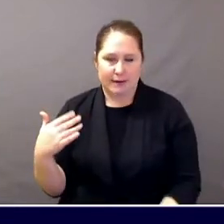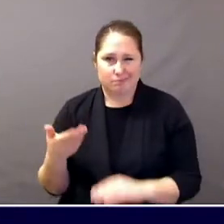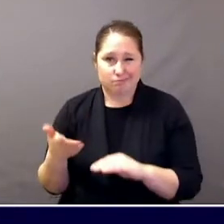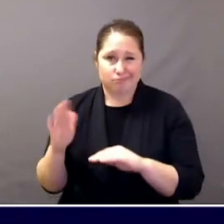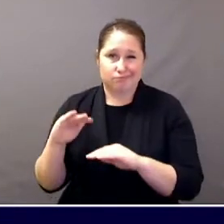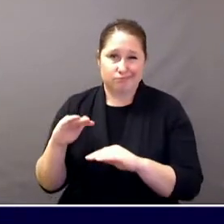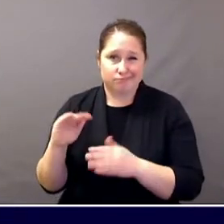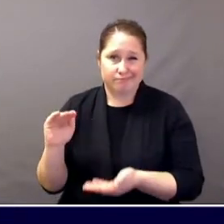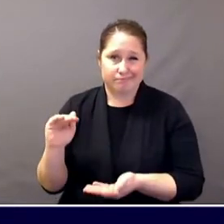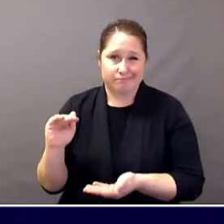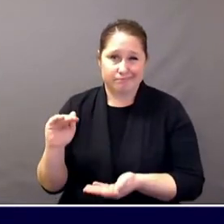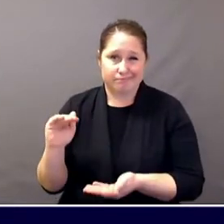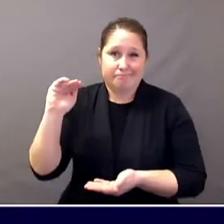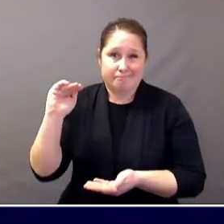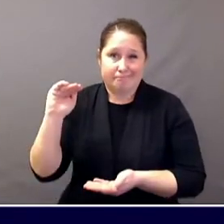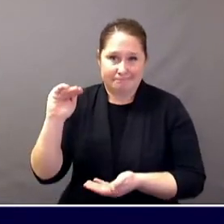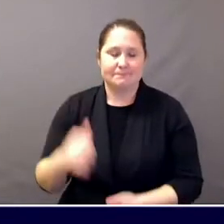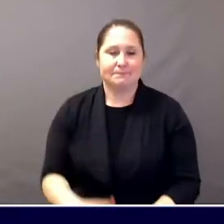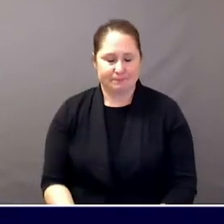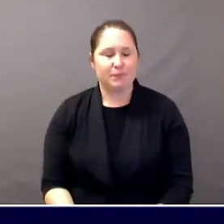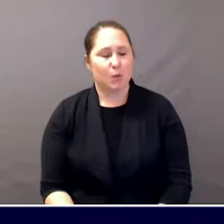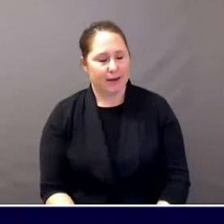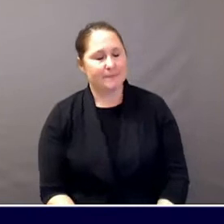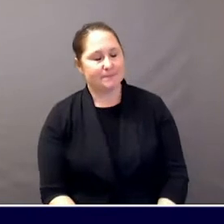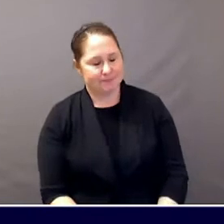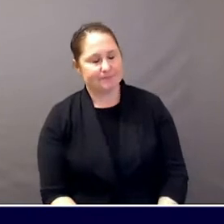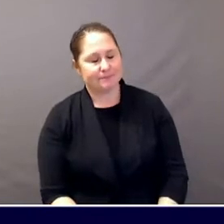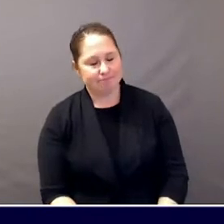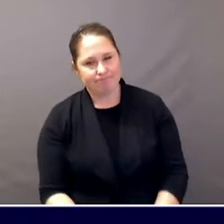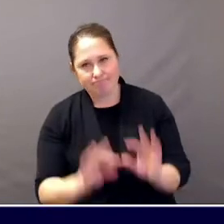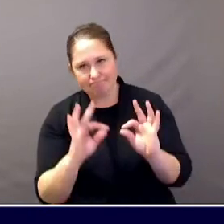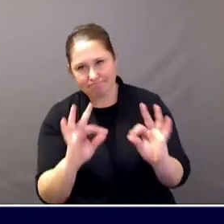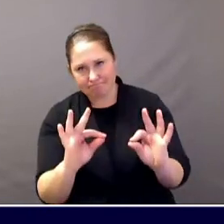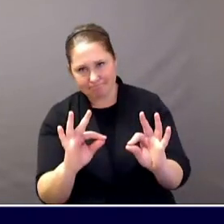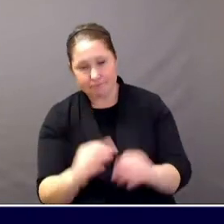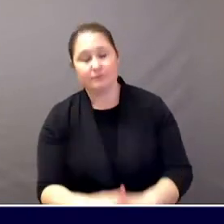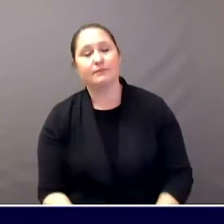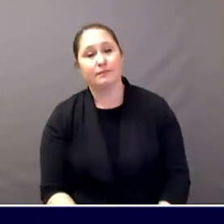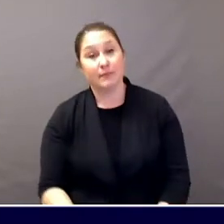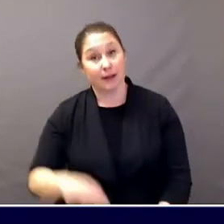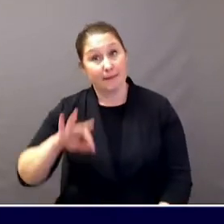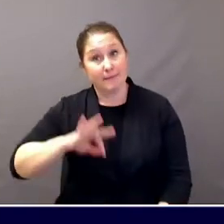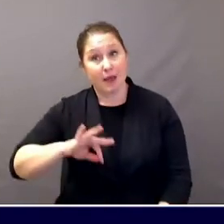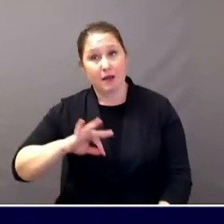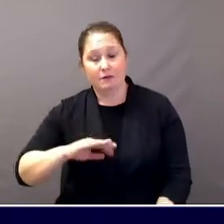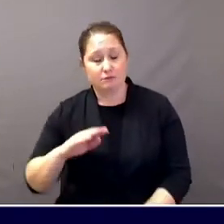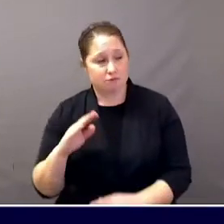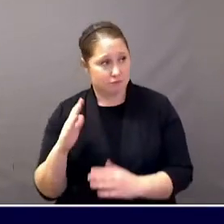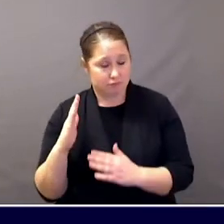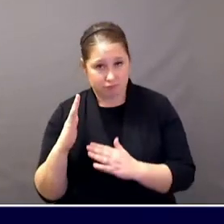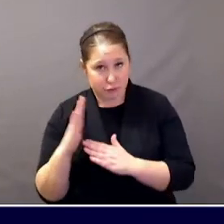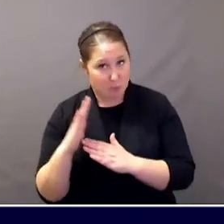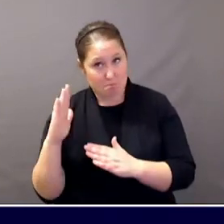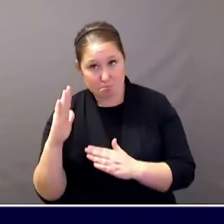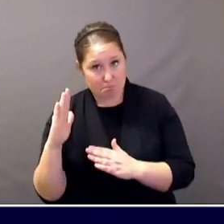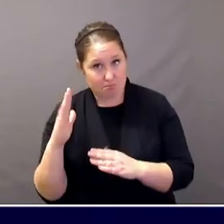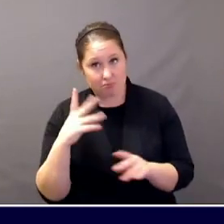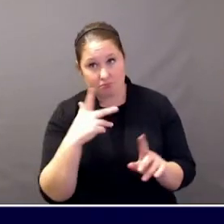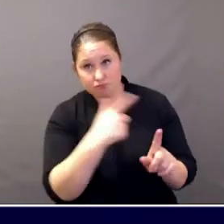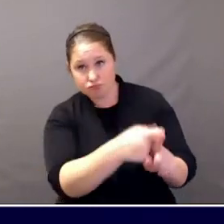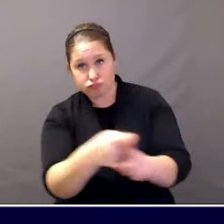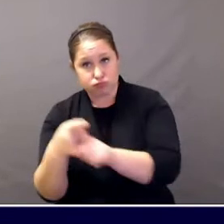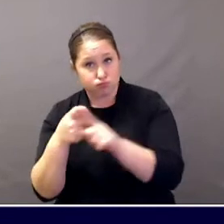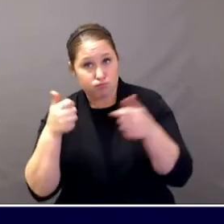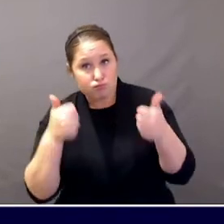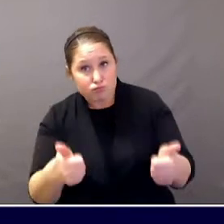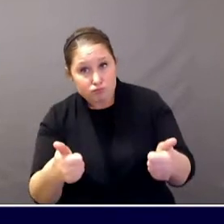Okay, and then kind of just going off of that, so we have been named one of the top states for vaccinating. Not to name any other states, but